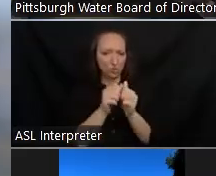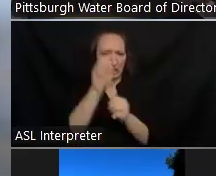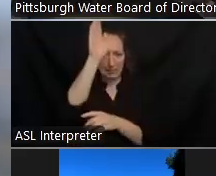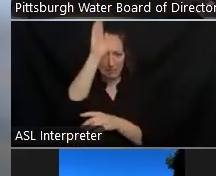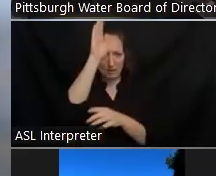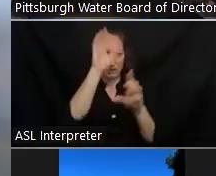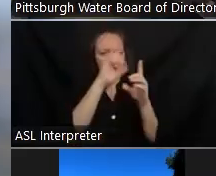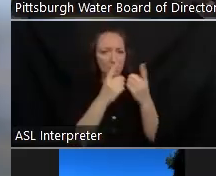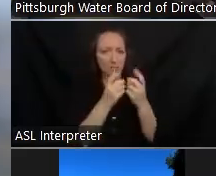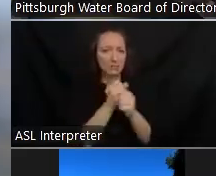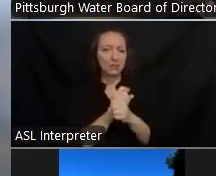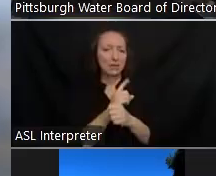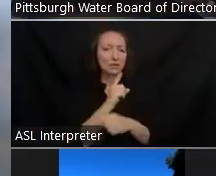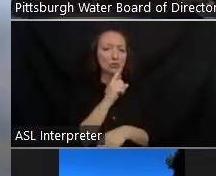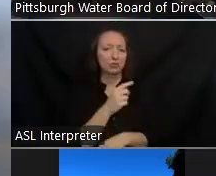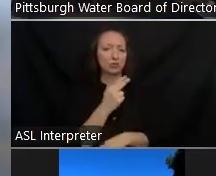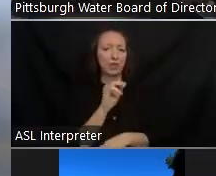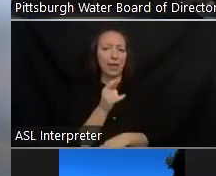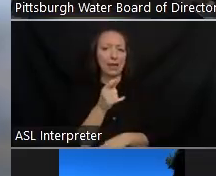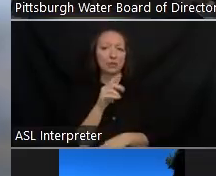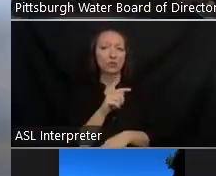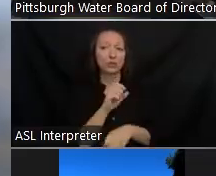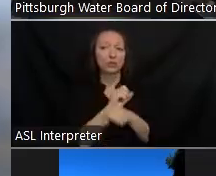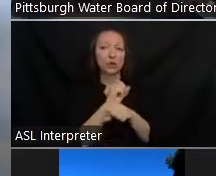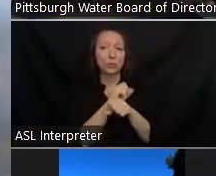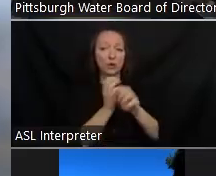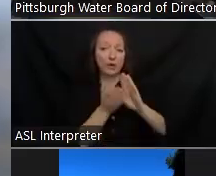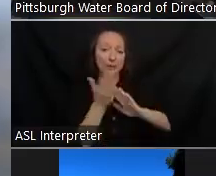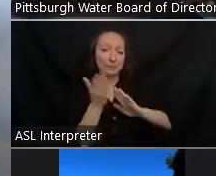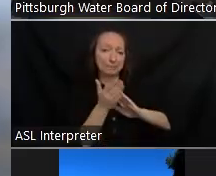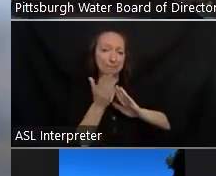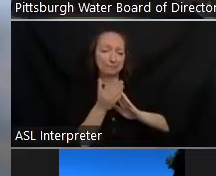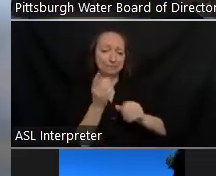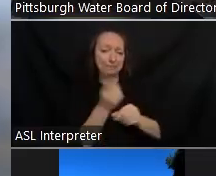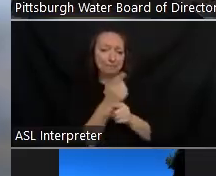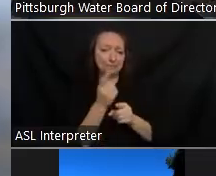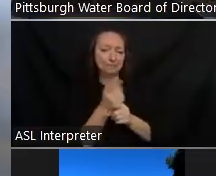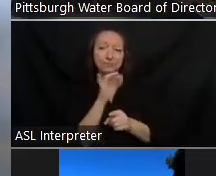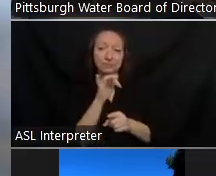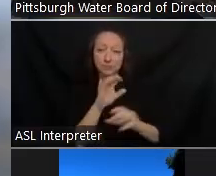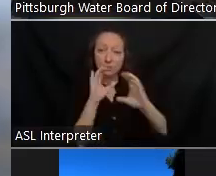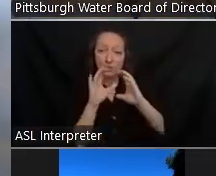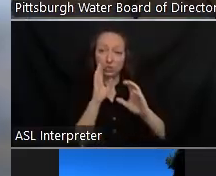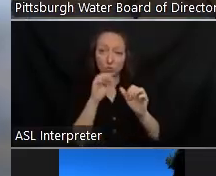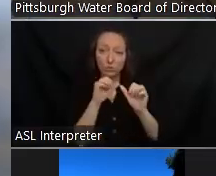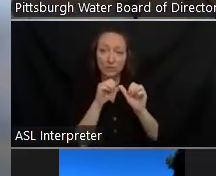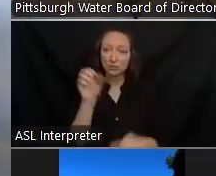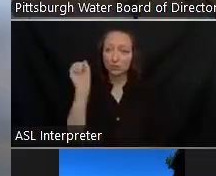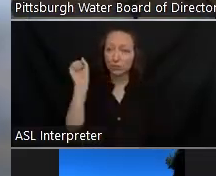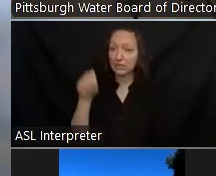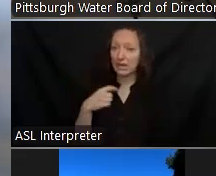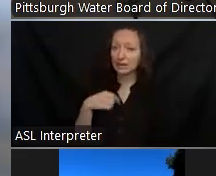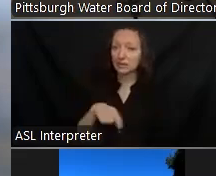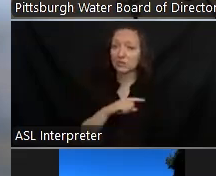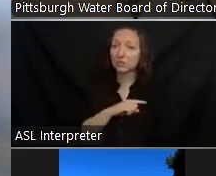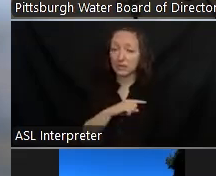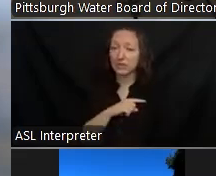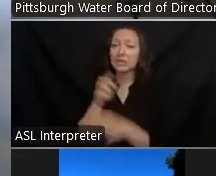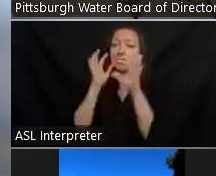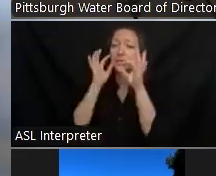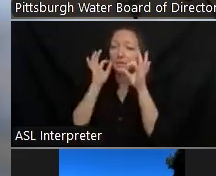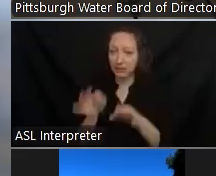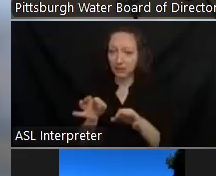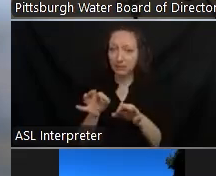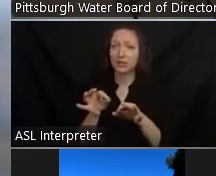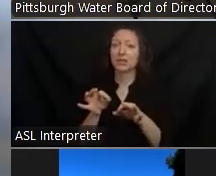are in working order and that conversation is going to continue. Yes. Yeah, we certainly do there. If